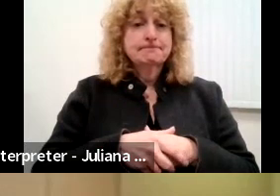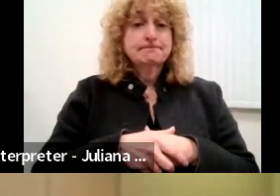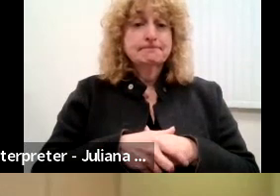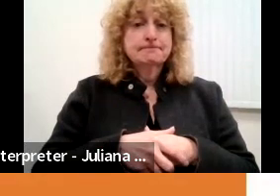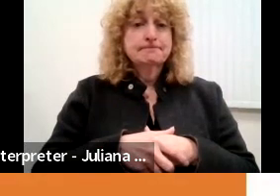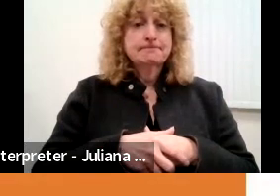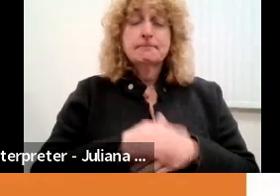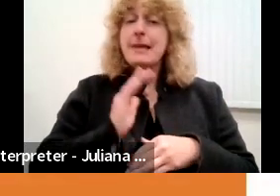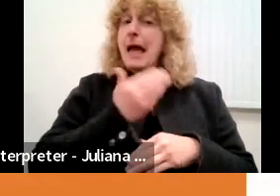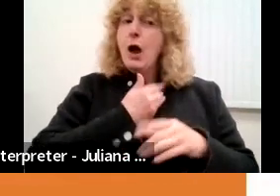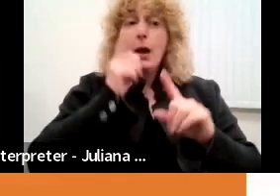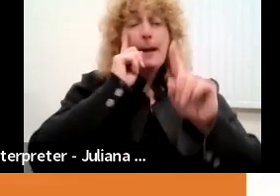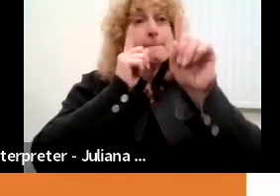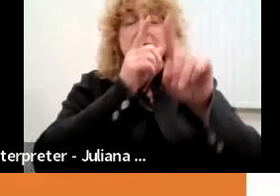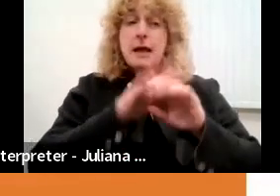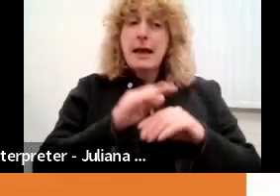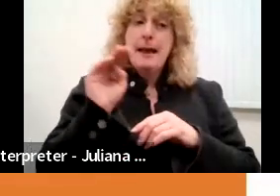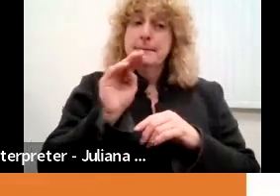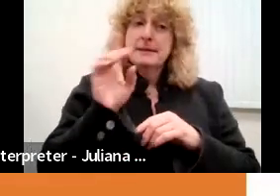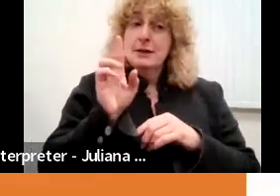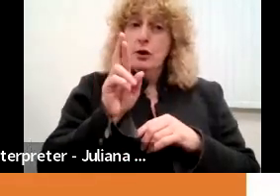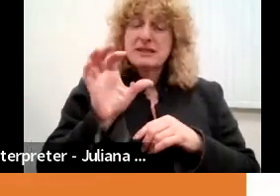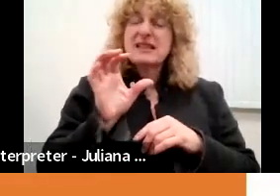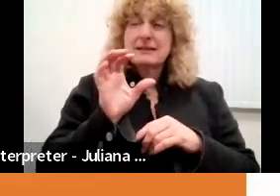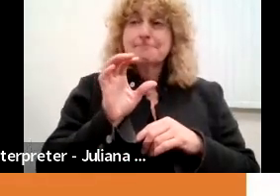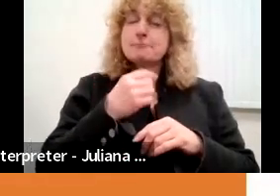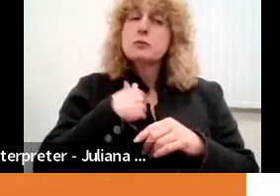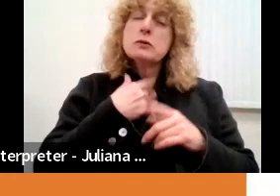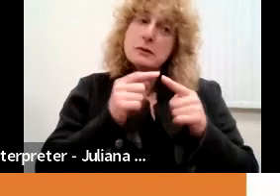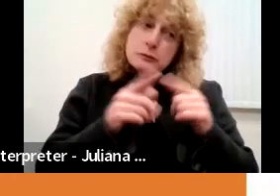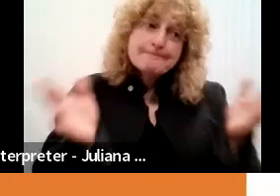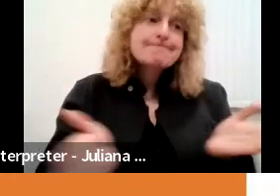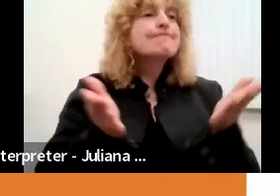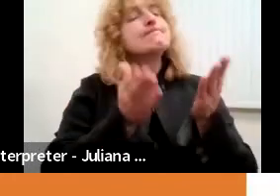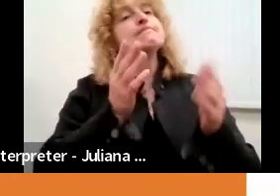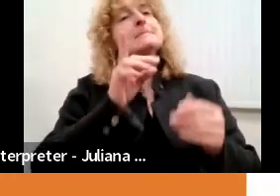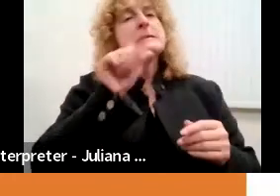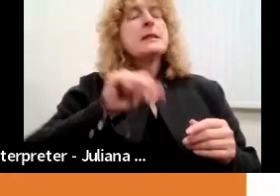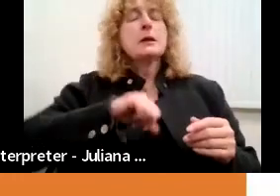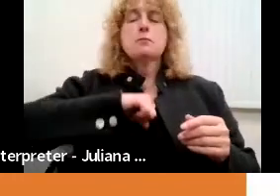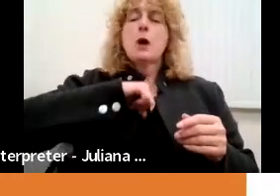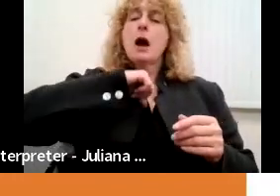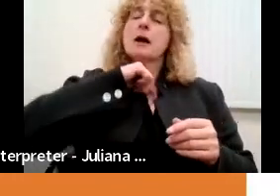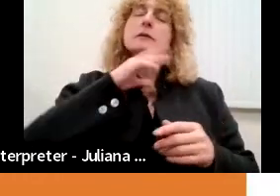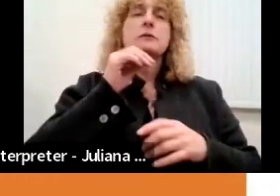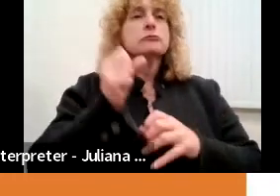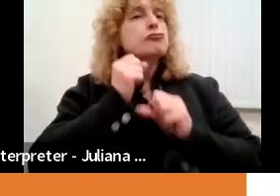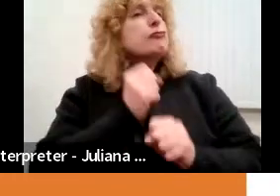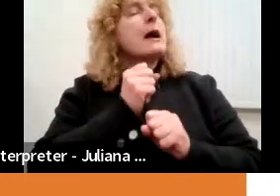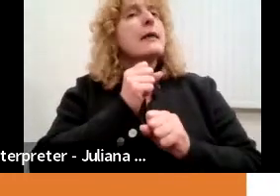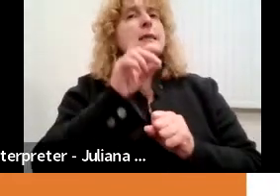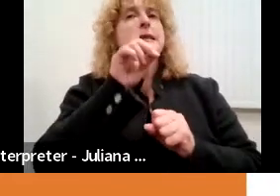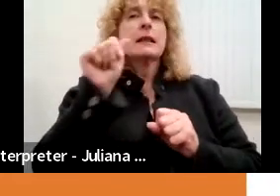So our mission at Michigan Disability Rights Coalition is that we cultivate disability pride and strengthens the disability movement